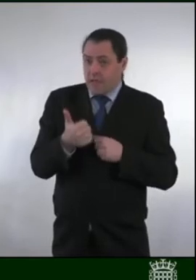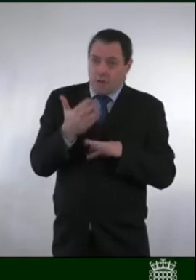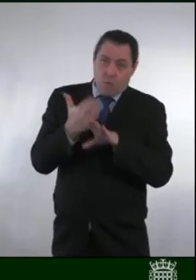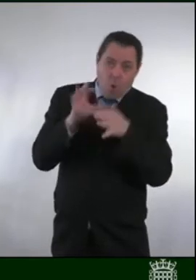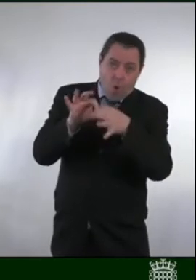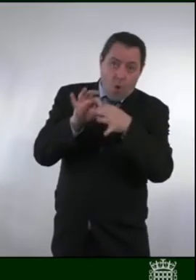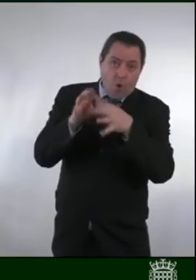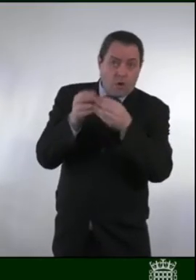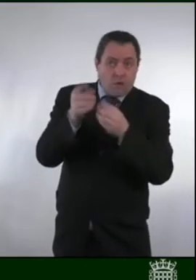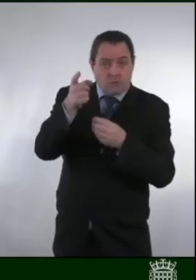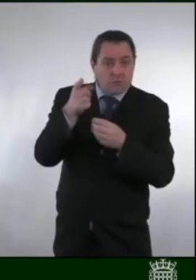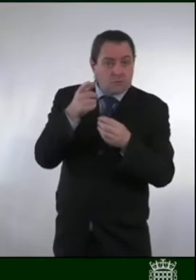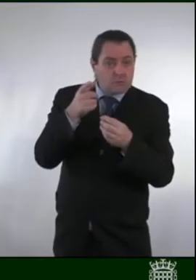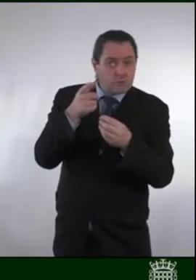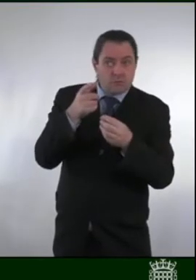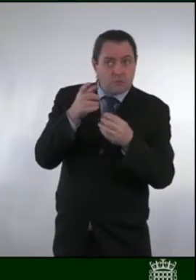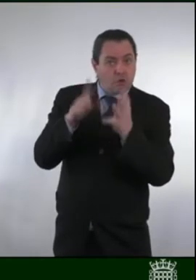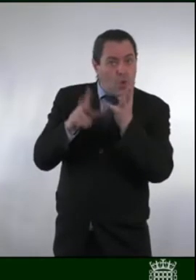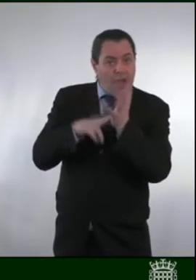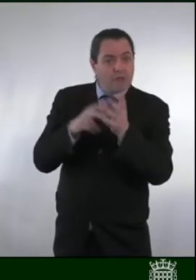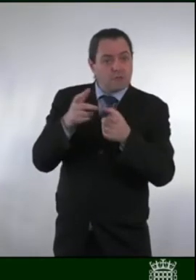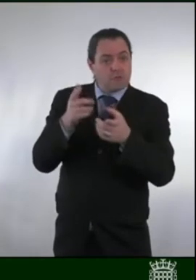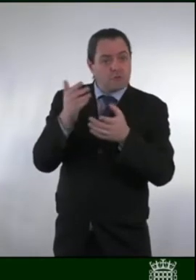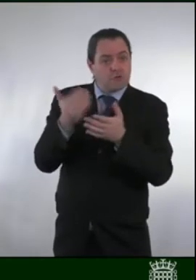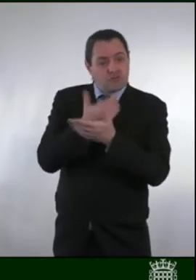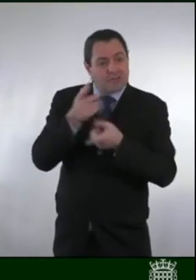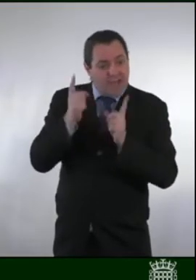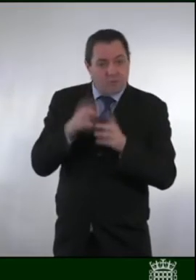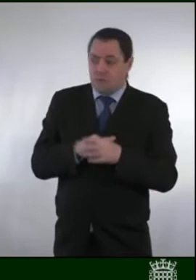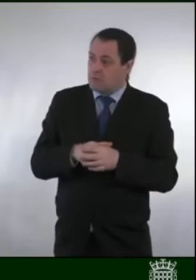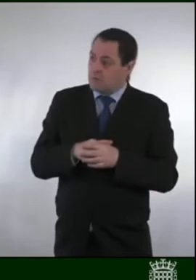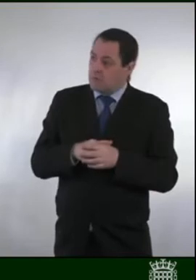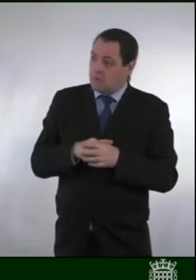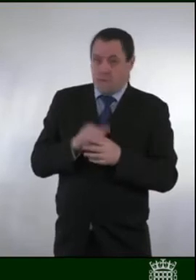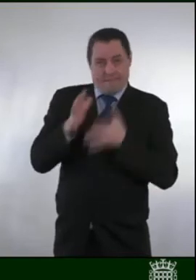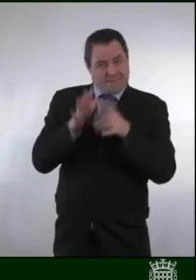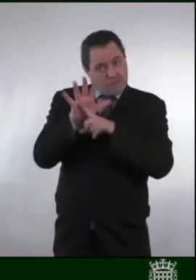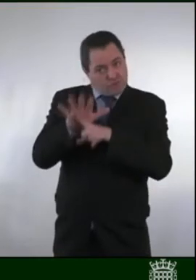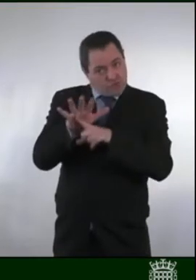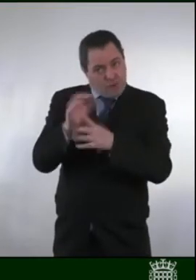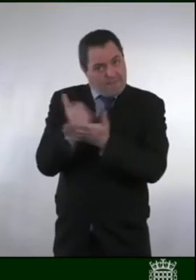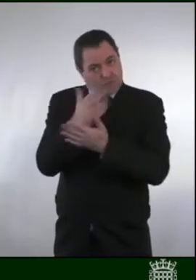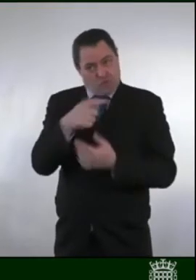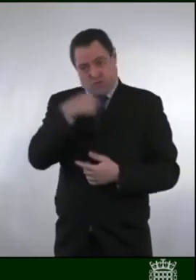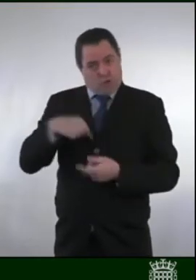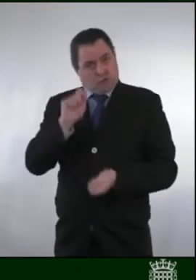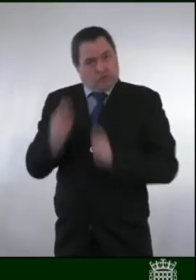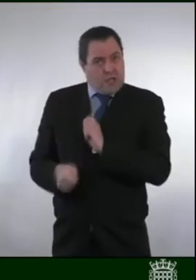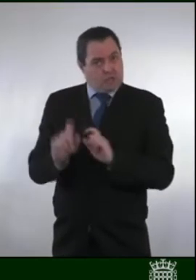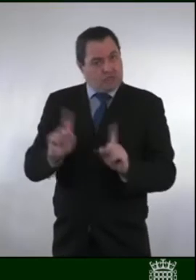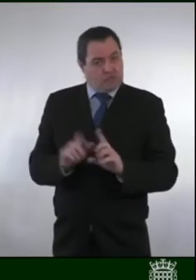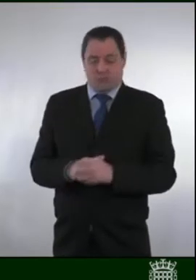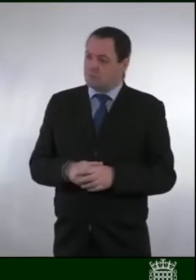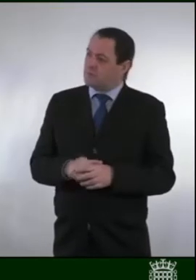administration Prime Minister. in this to the UN Security Council Prime Minister. so that international pressure can be brought to bear on China?